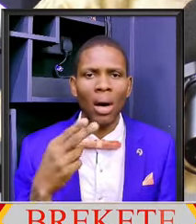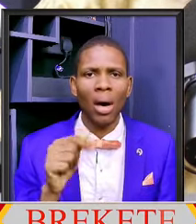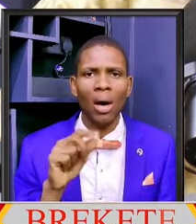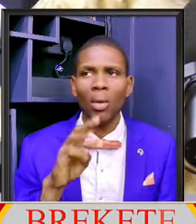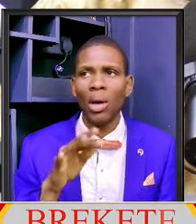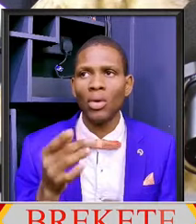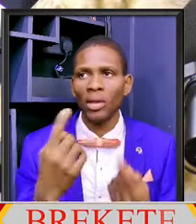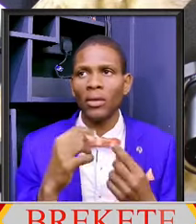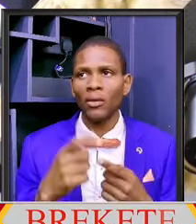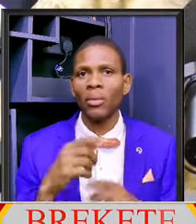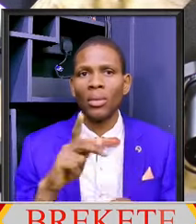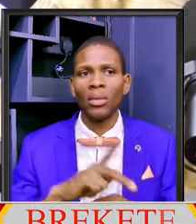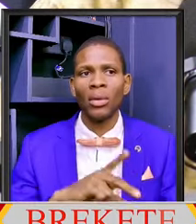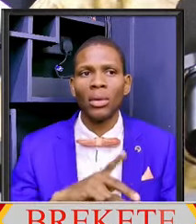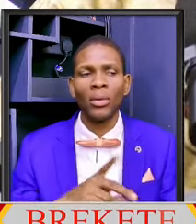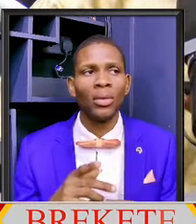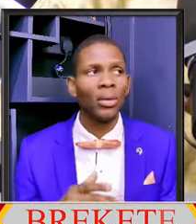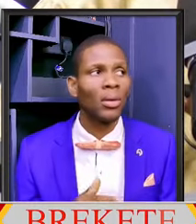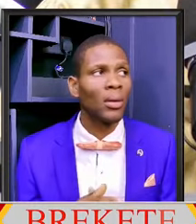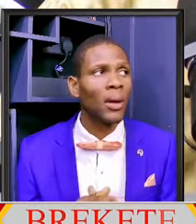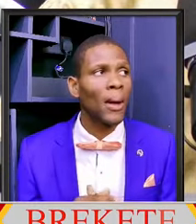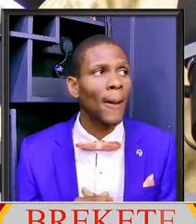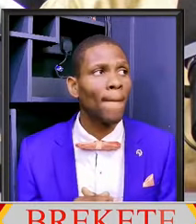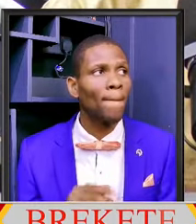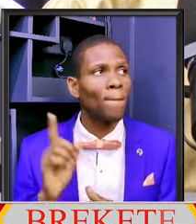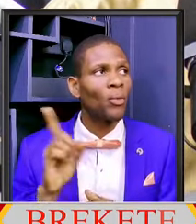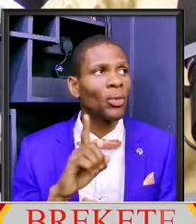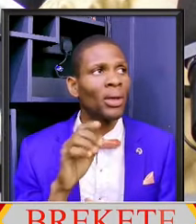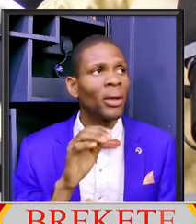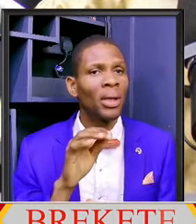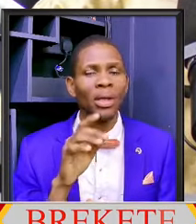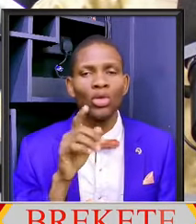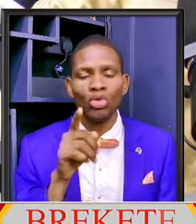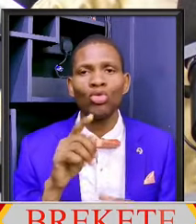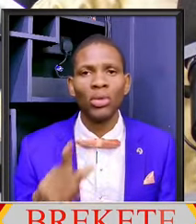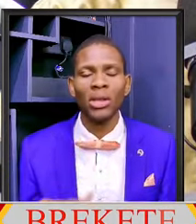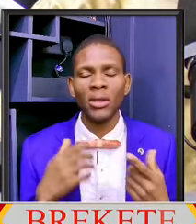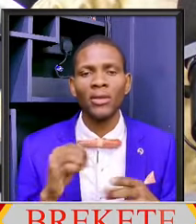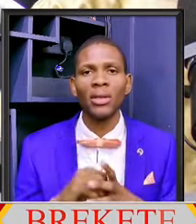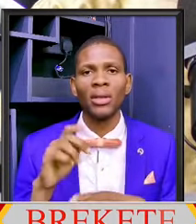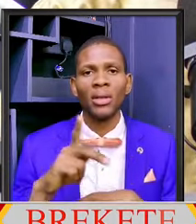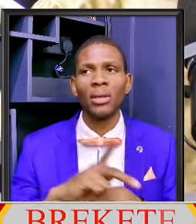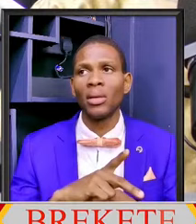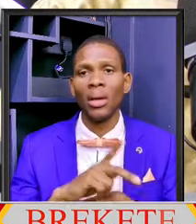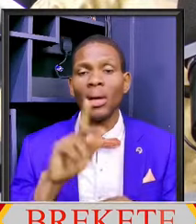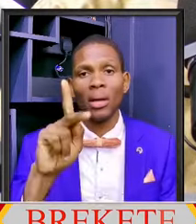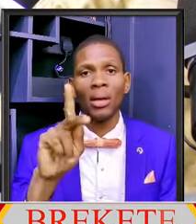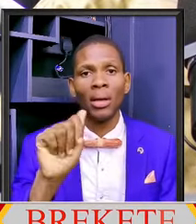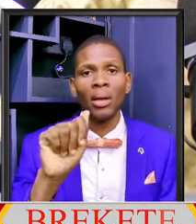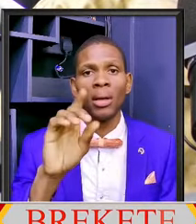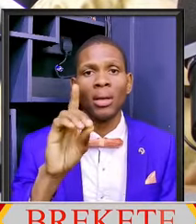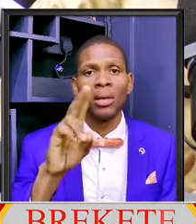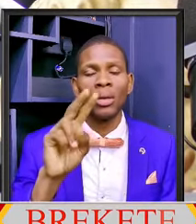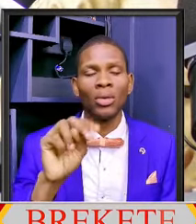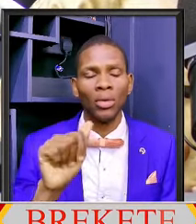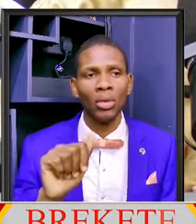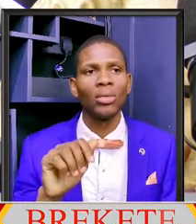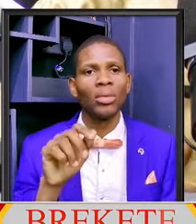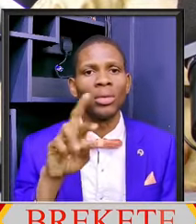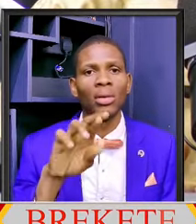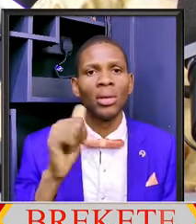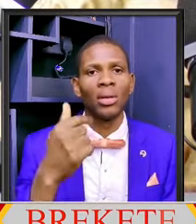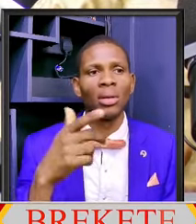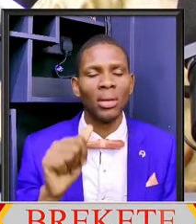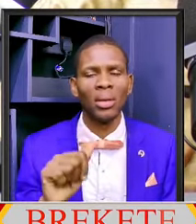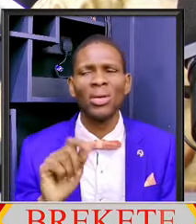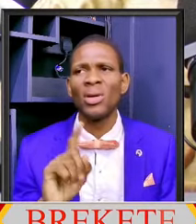the way from Kaduna. Yes. Where una de live for Kaduna? Rigasa. Rigasa. Which